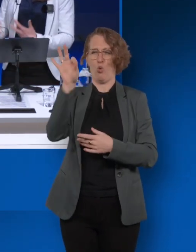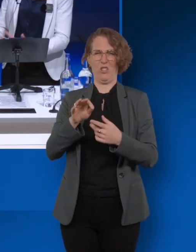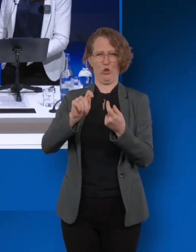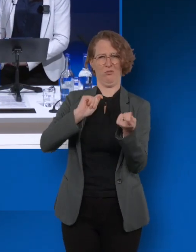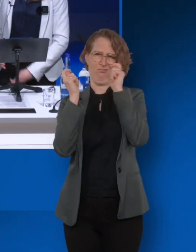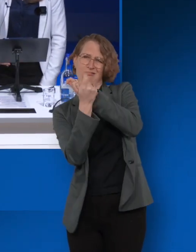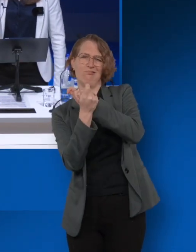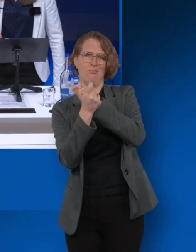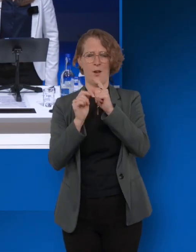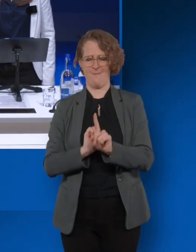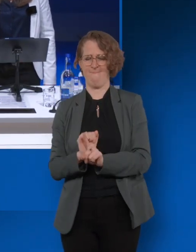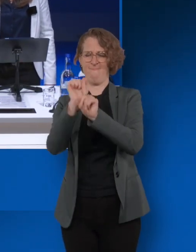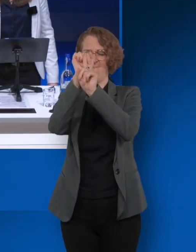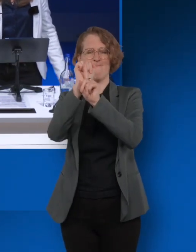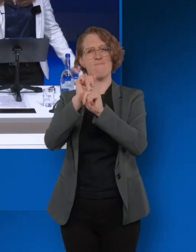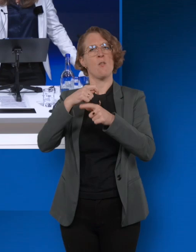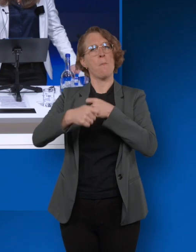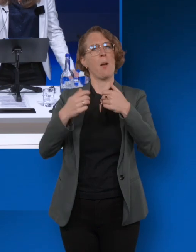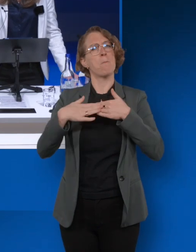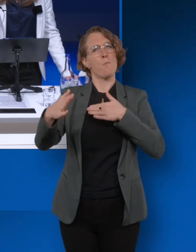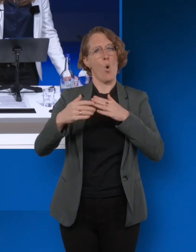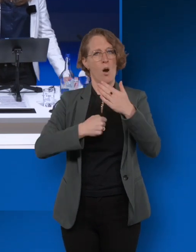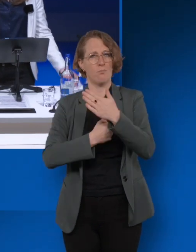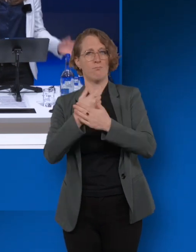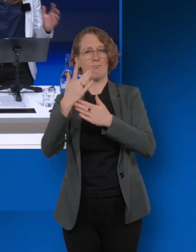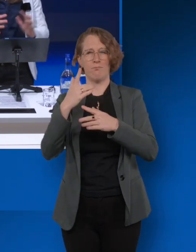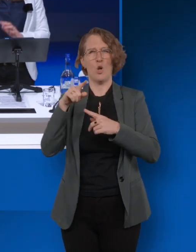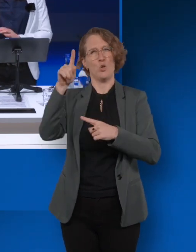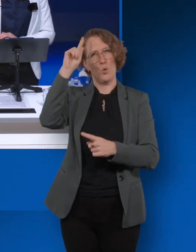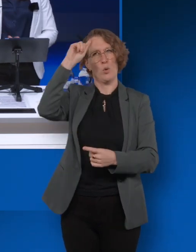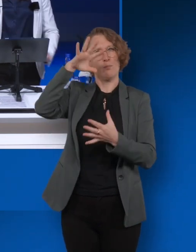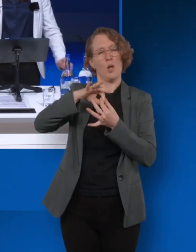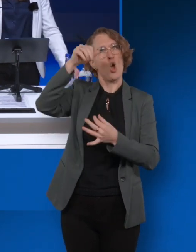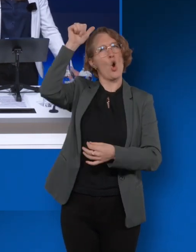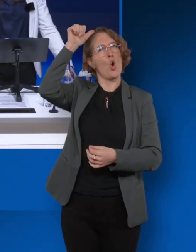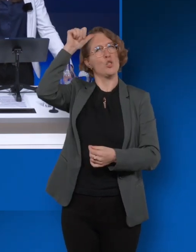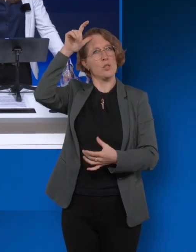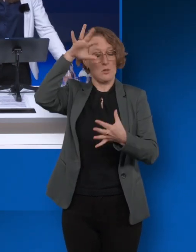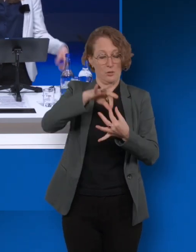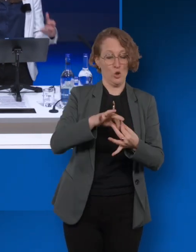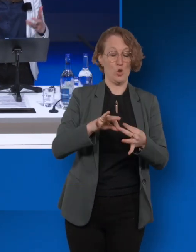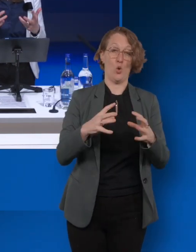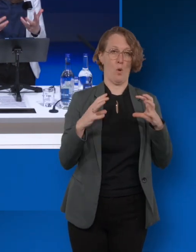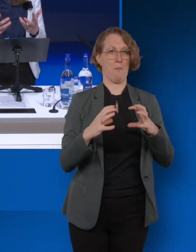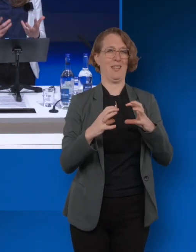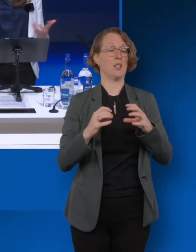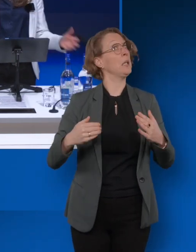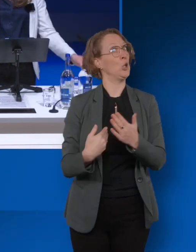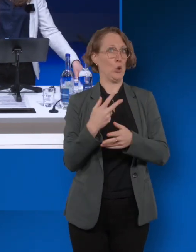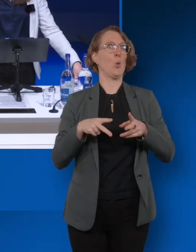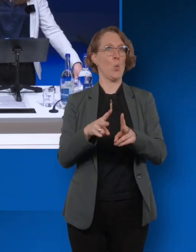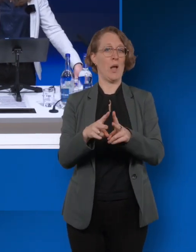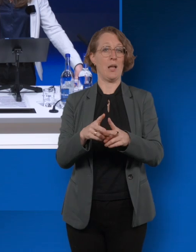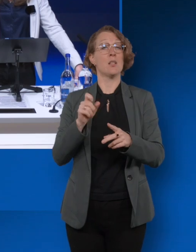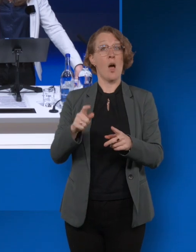ways that might help us make more progress, to connect conscious states to matter in new ways. But the challenge